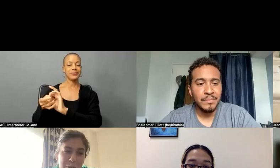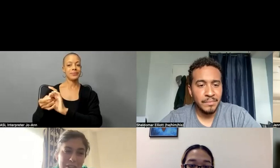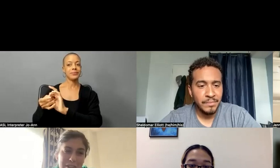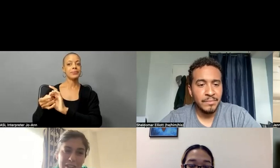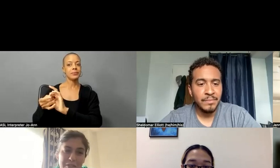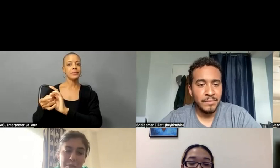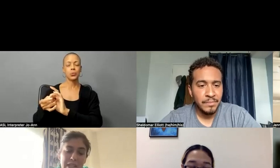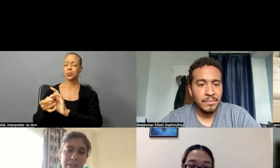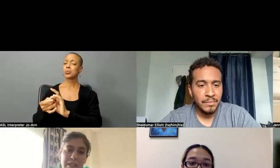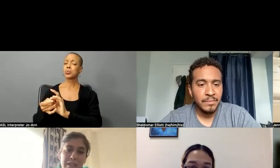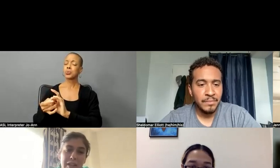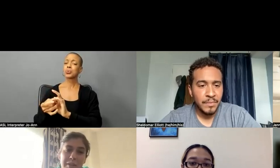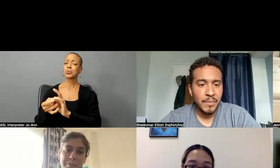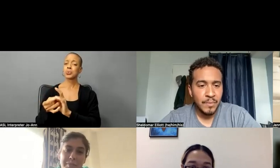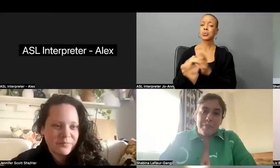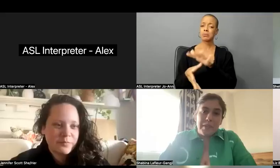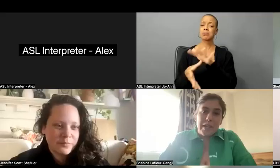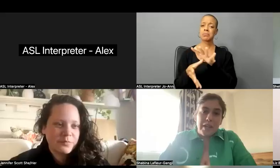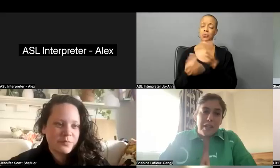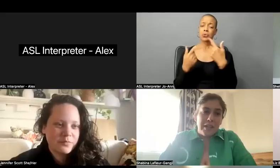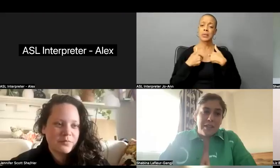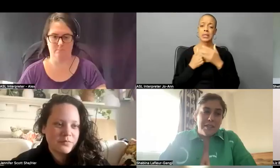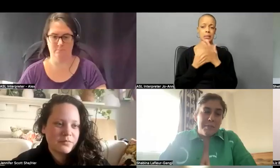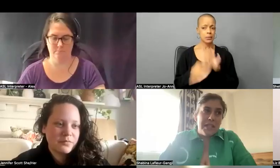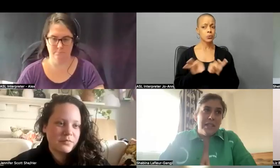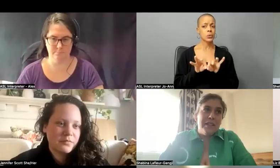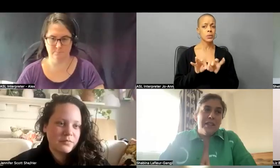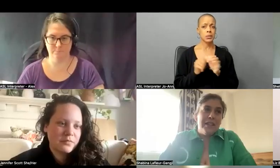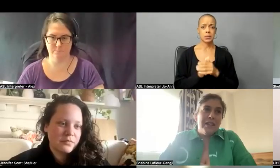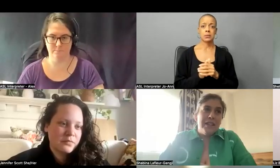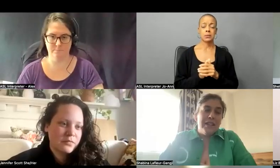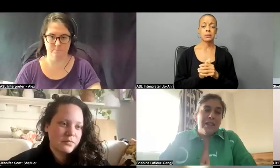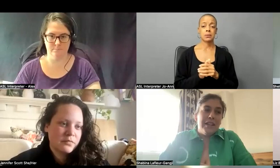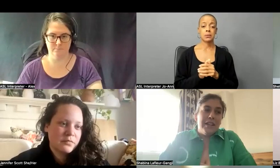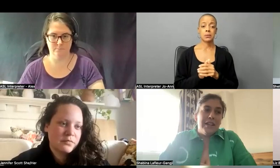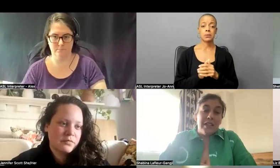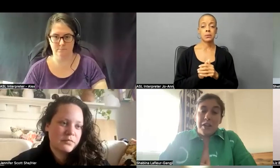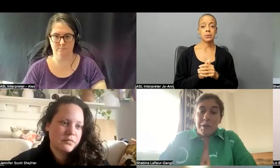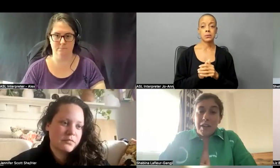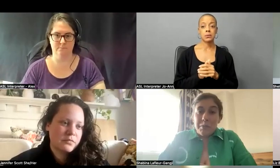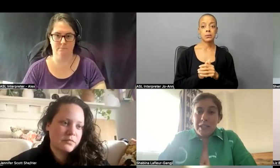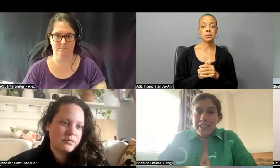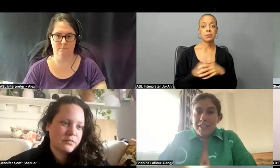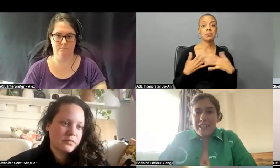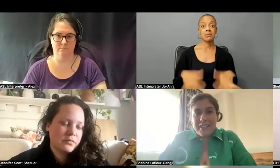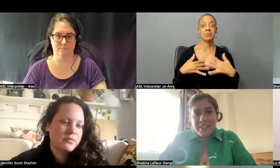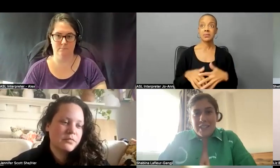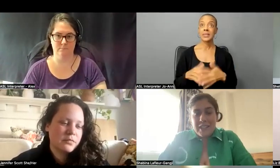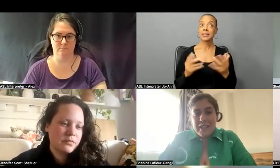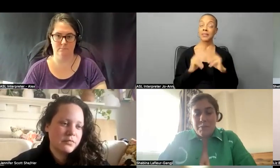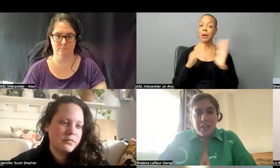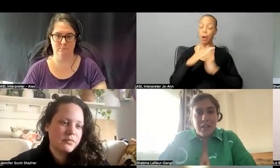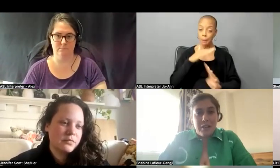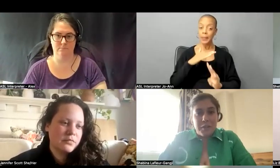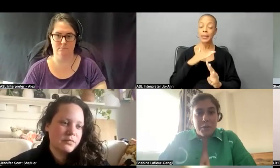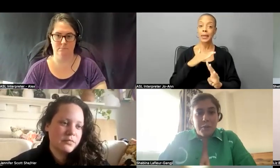the important thing for me. And I think to me, it's a lot about humbling and listening